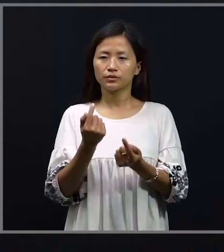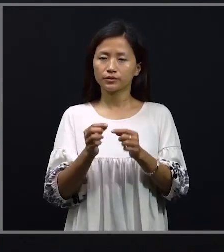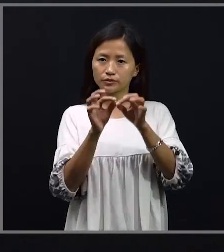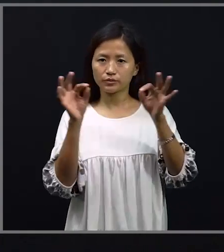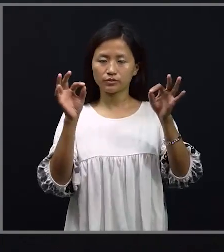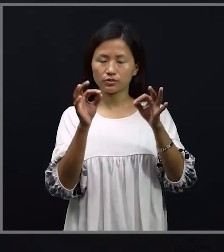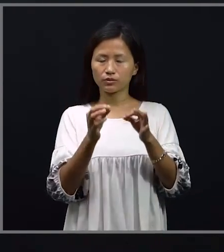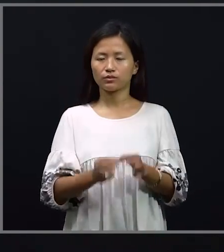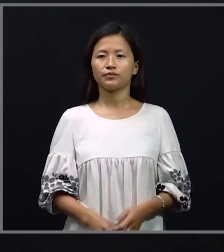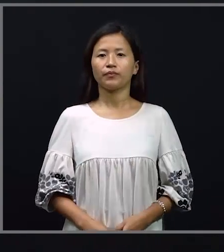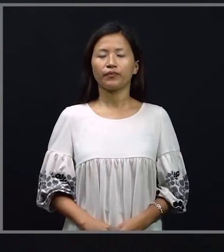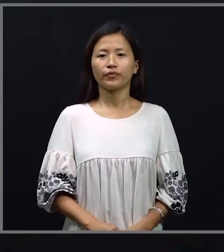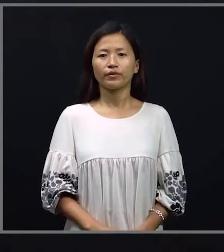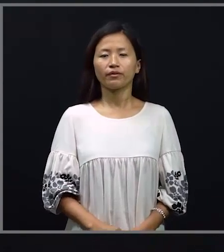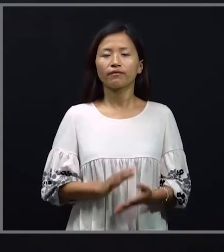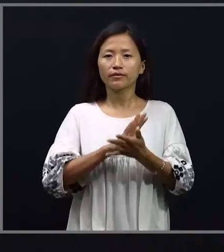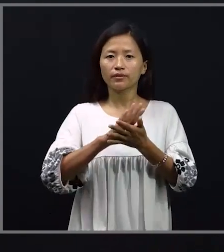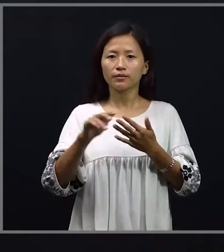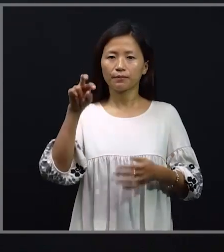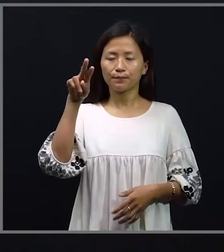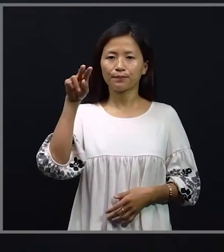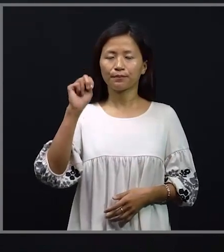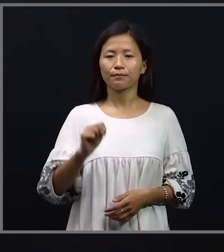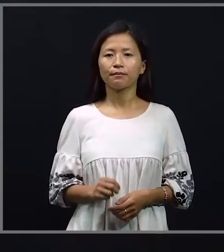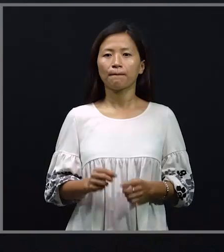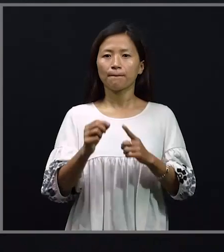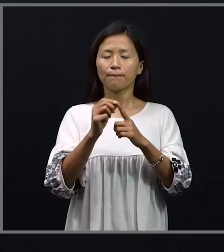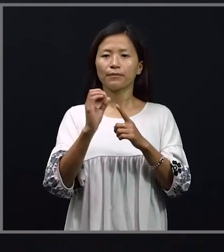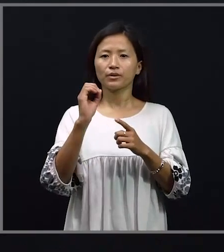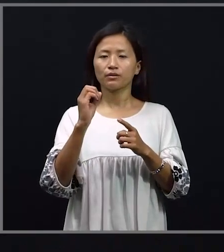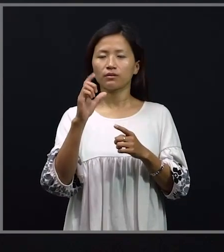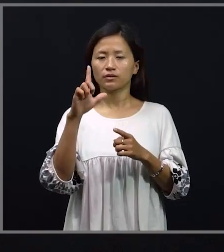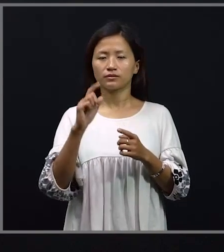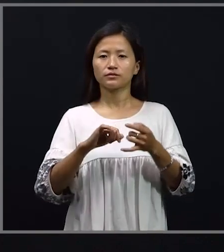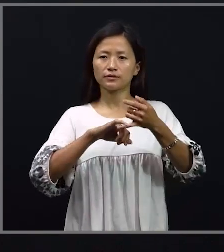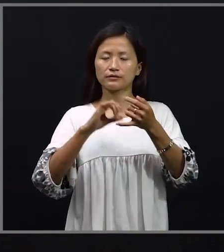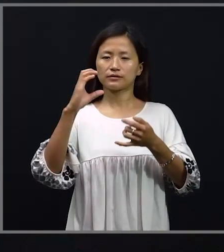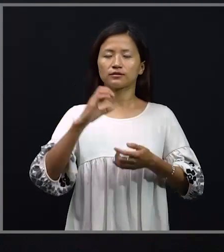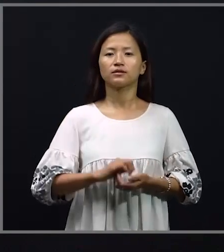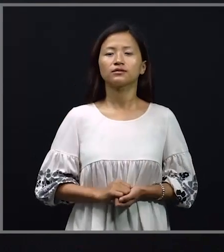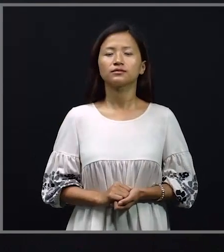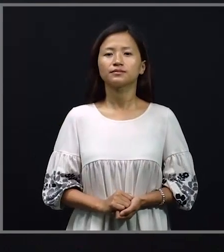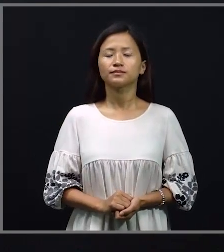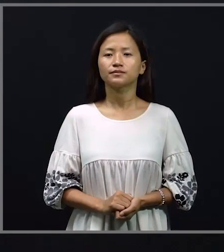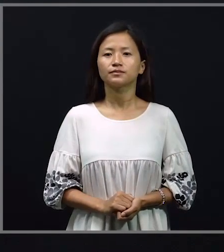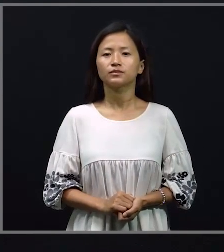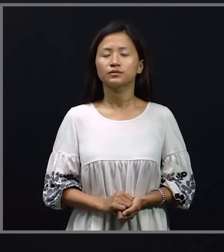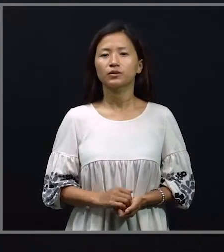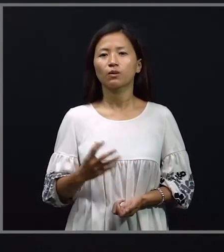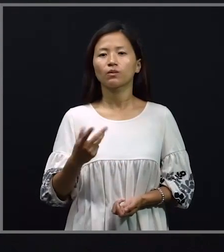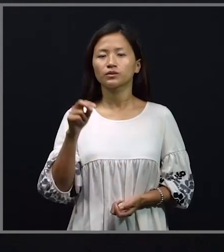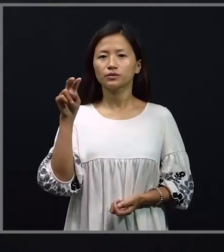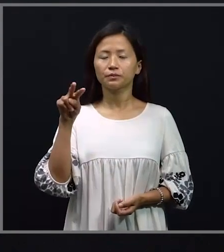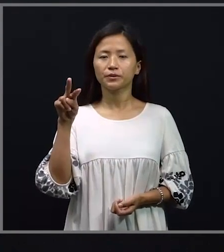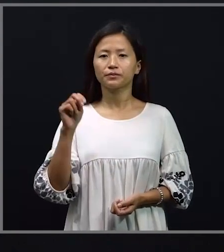we'll have a clear meaning on political science. Okay, what is the meaning of political science, or what do you mean